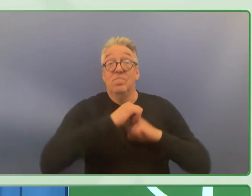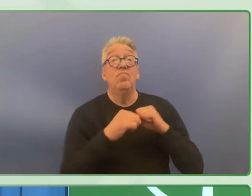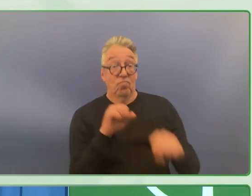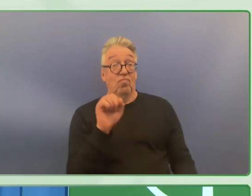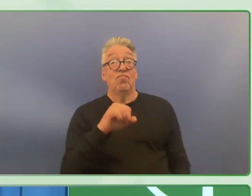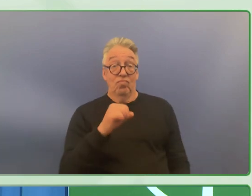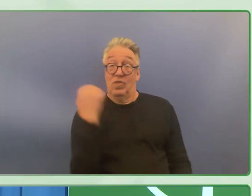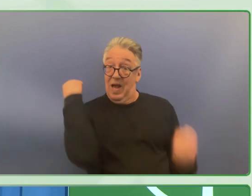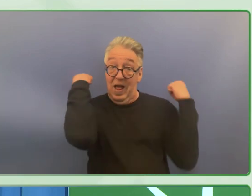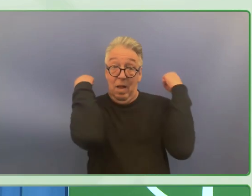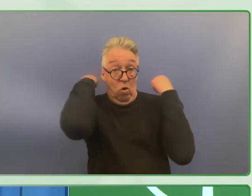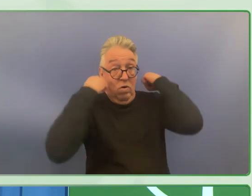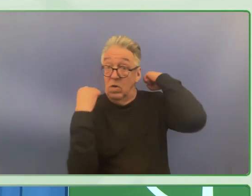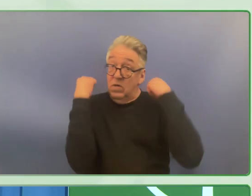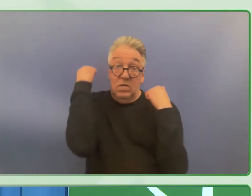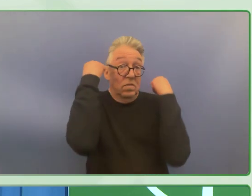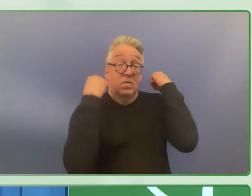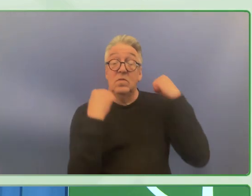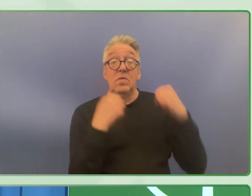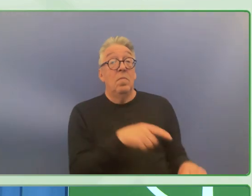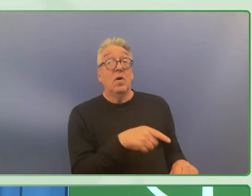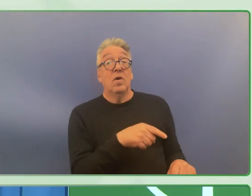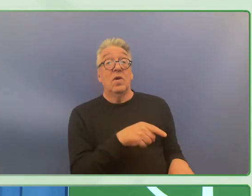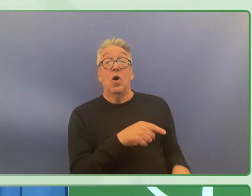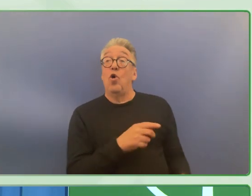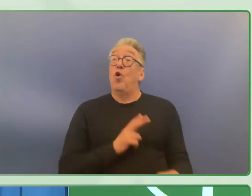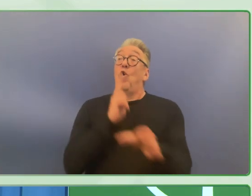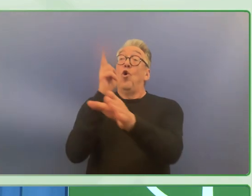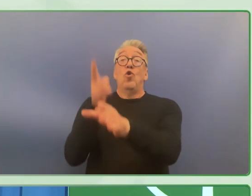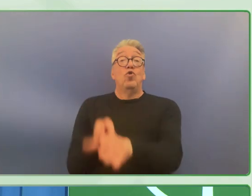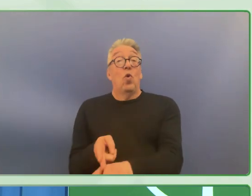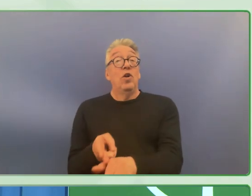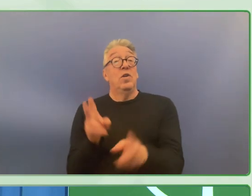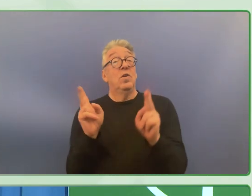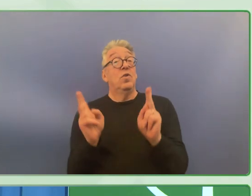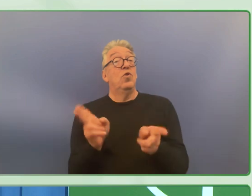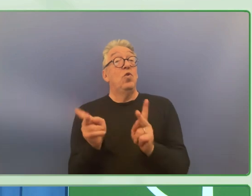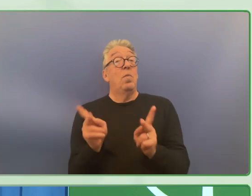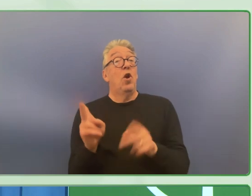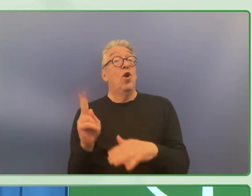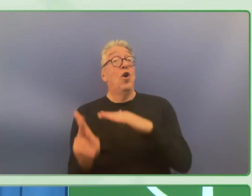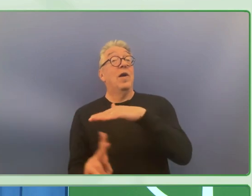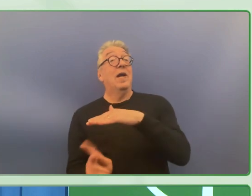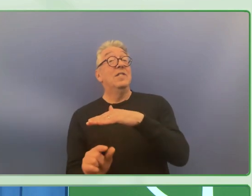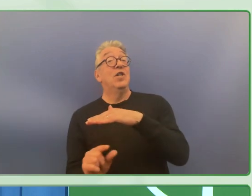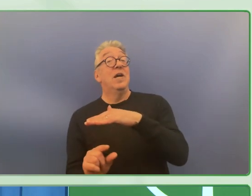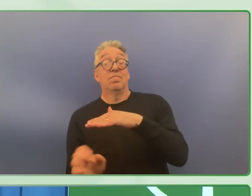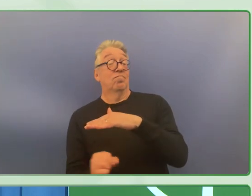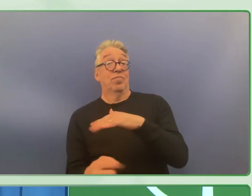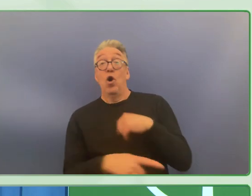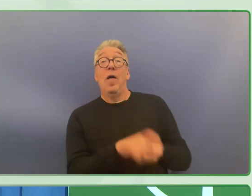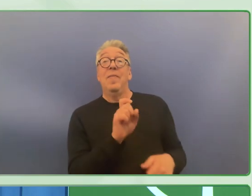move around, and he cannot join a regular kindergarten. Zohar needs a wheelchair.